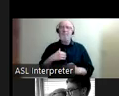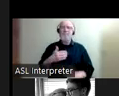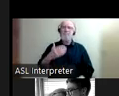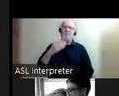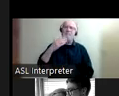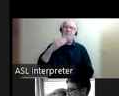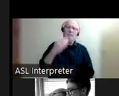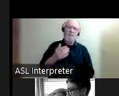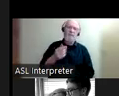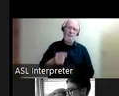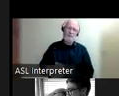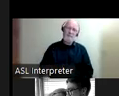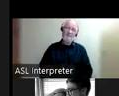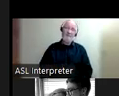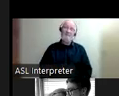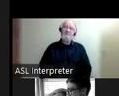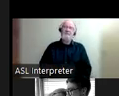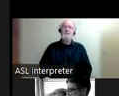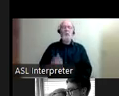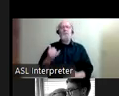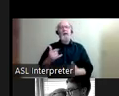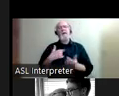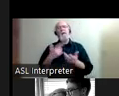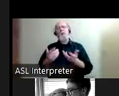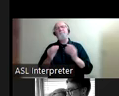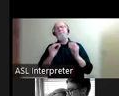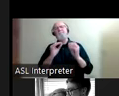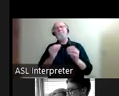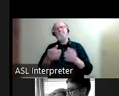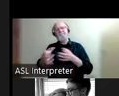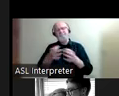you'll get to take away some information today